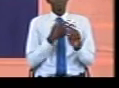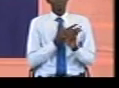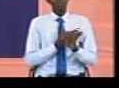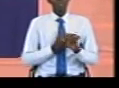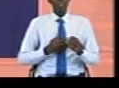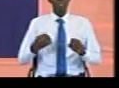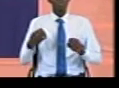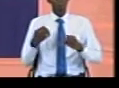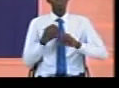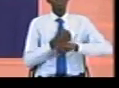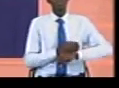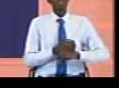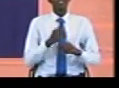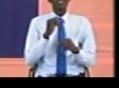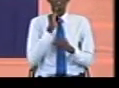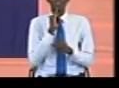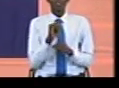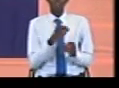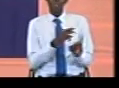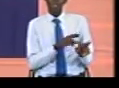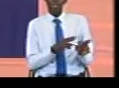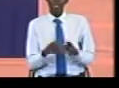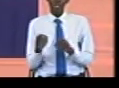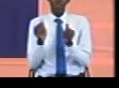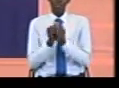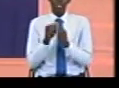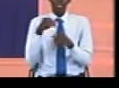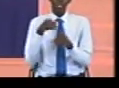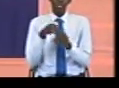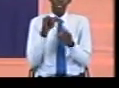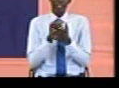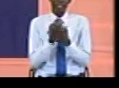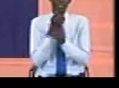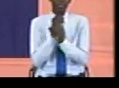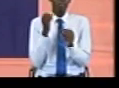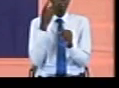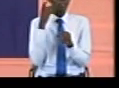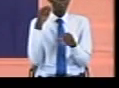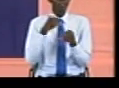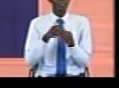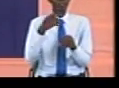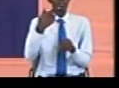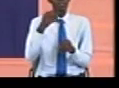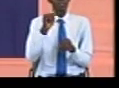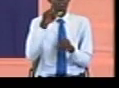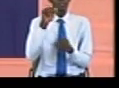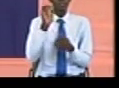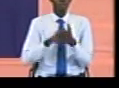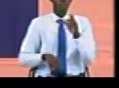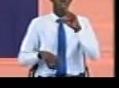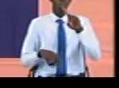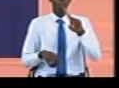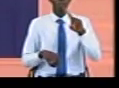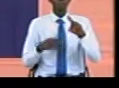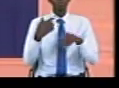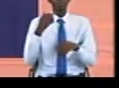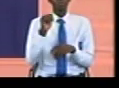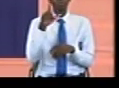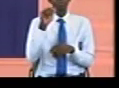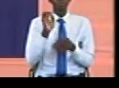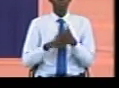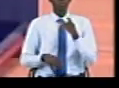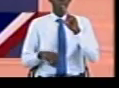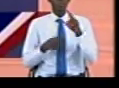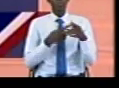preservation is already within that salvation. Galatians chapter 1. In Galatians chapter 1, I'm reading from verse